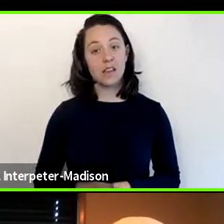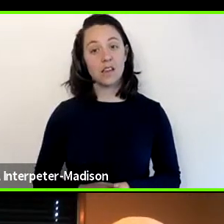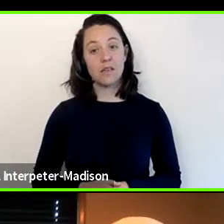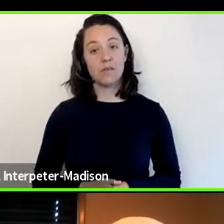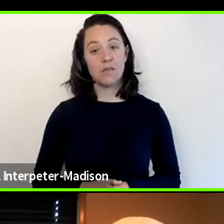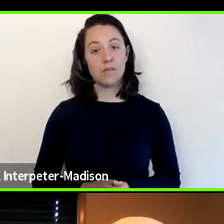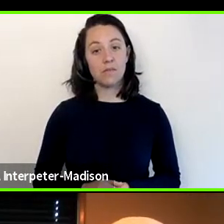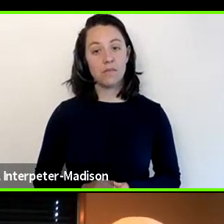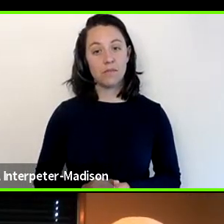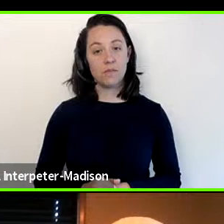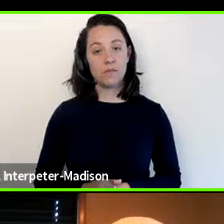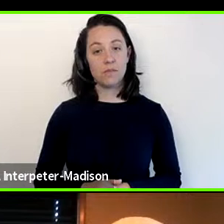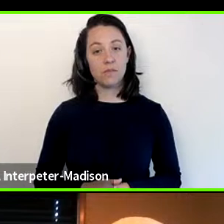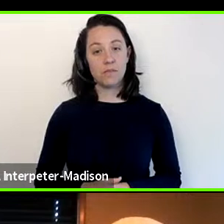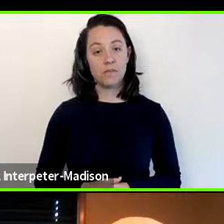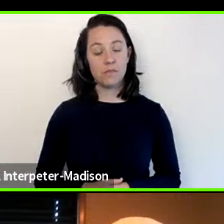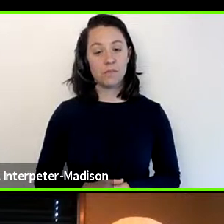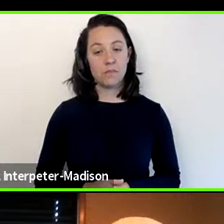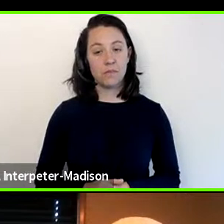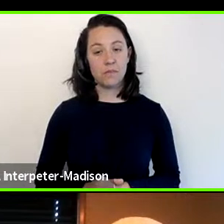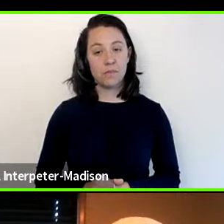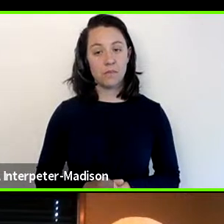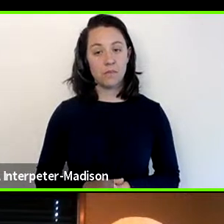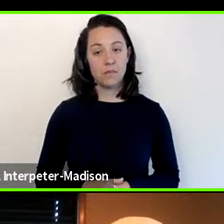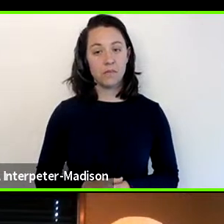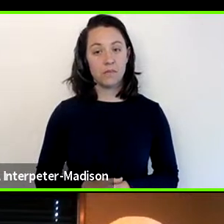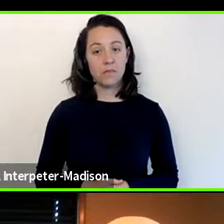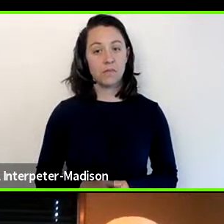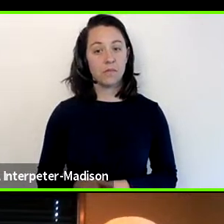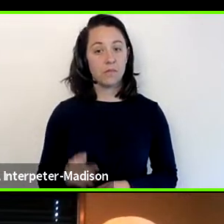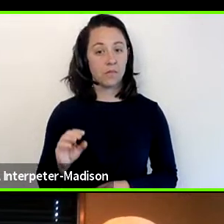Reverend Asai, are you there? Hello.